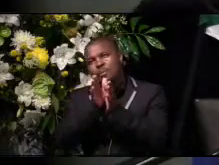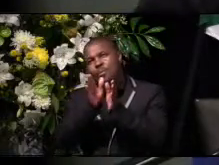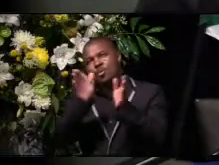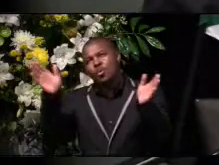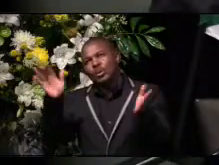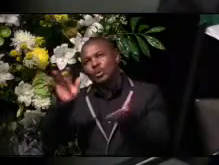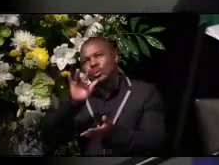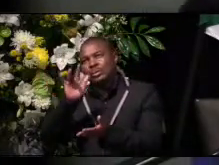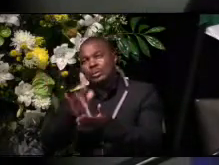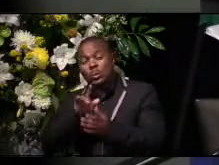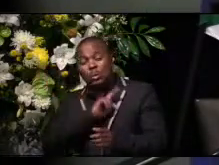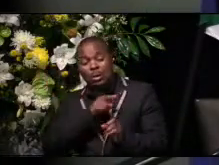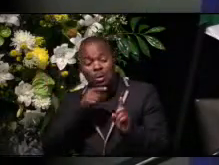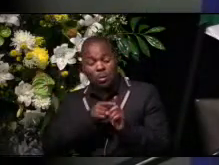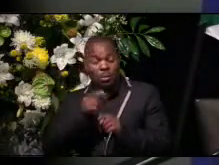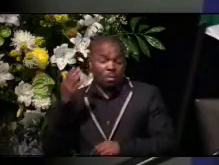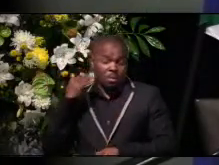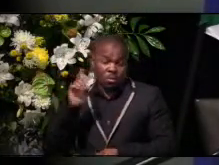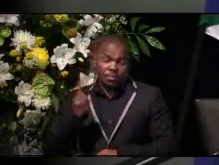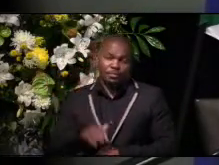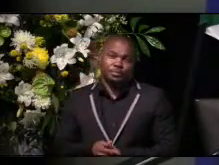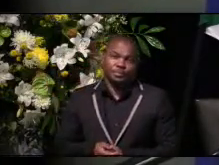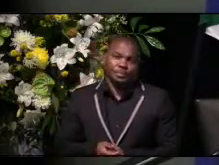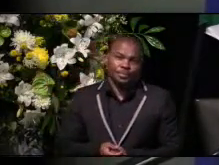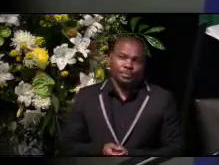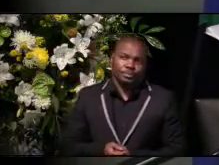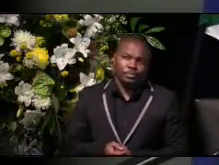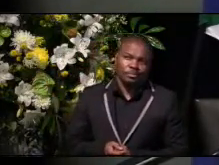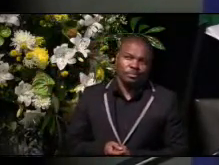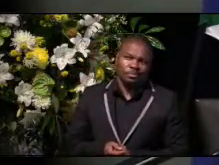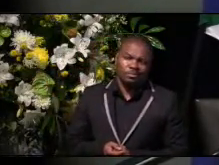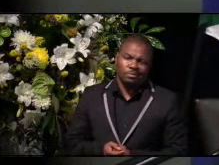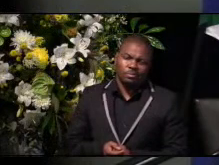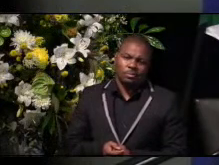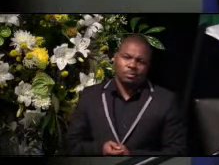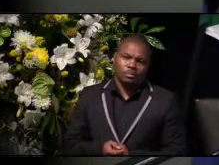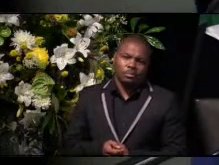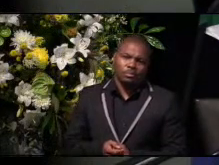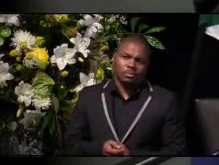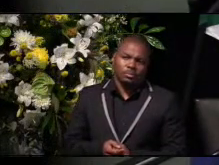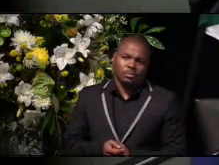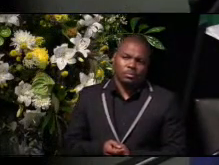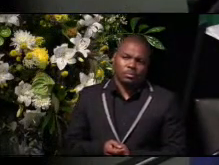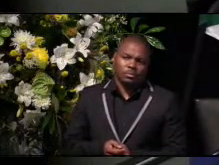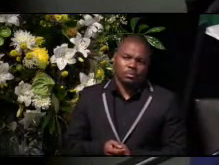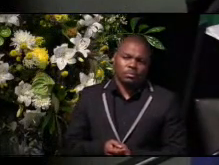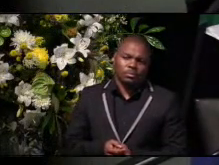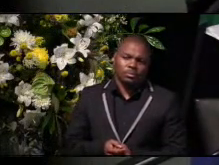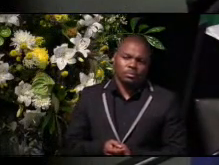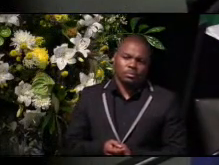he was not only a a leader